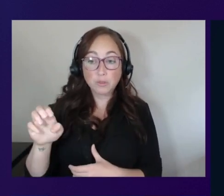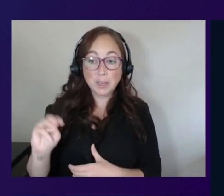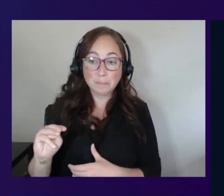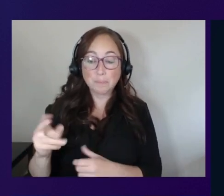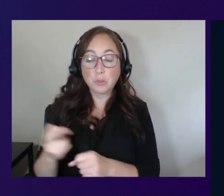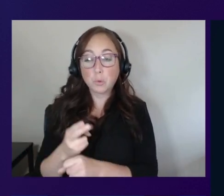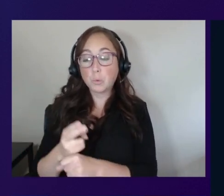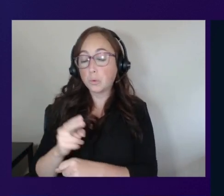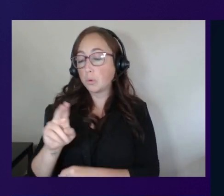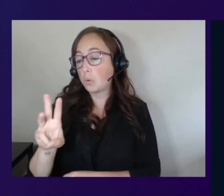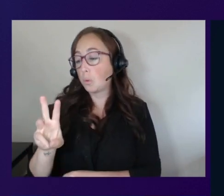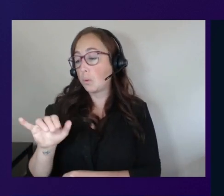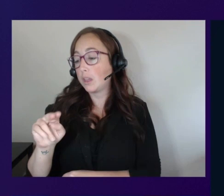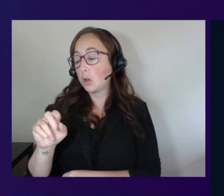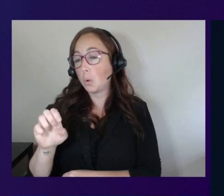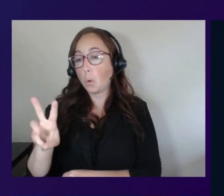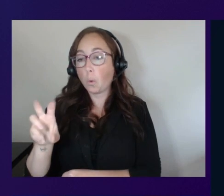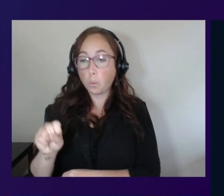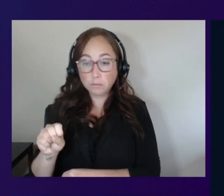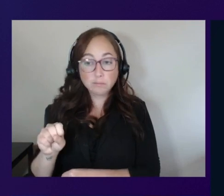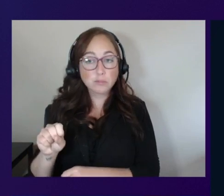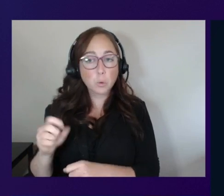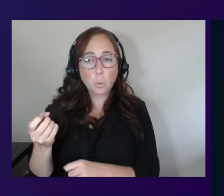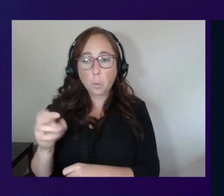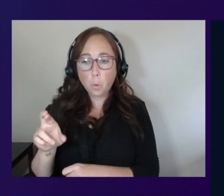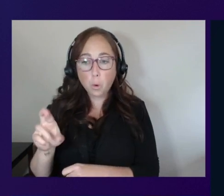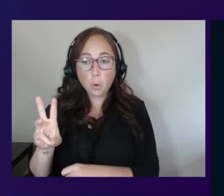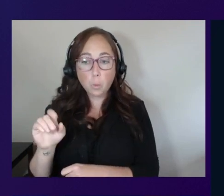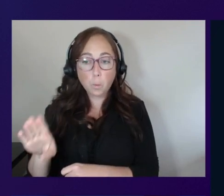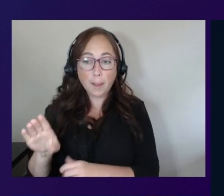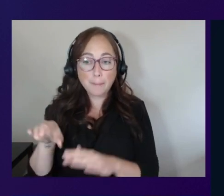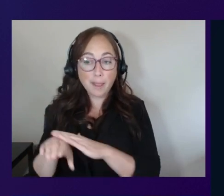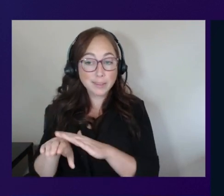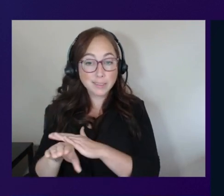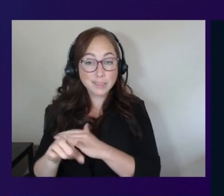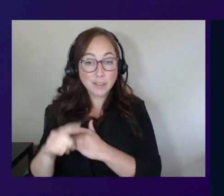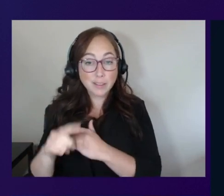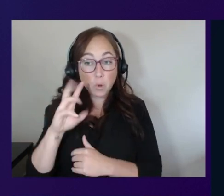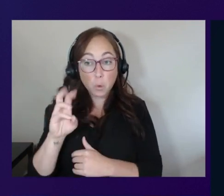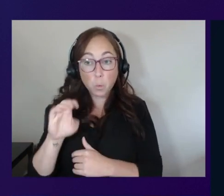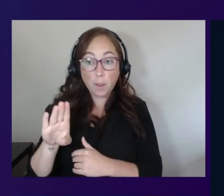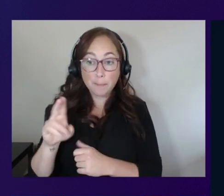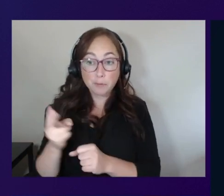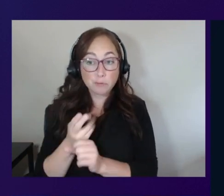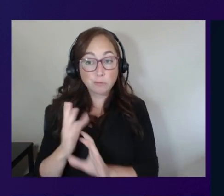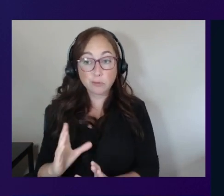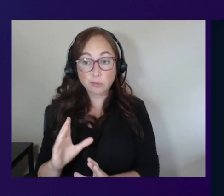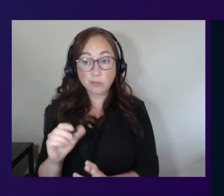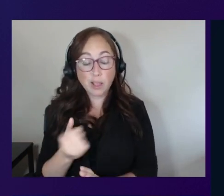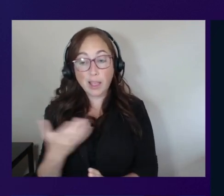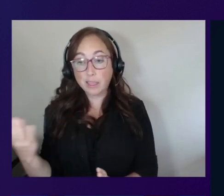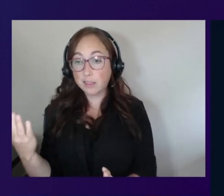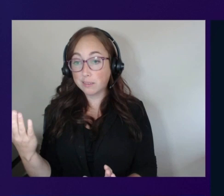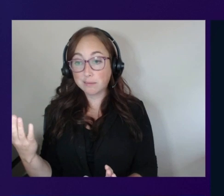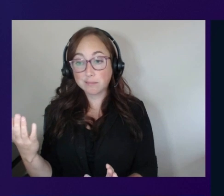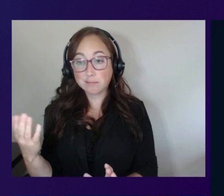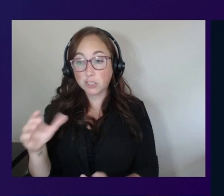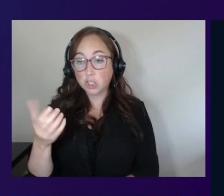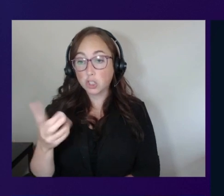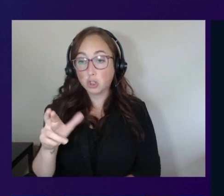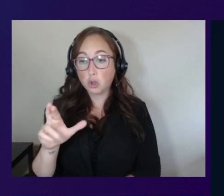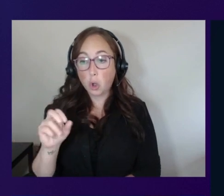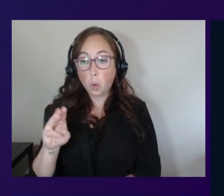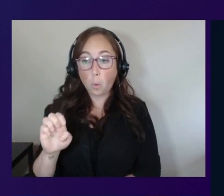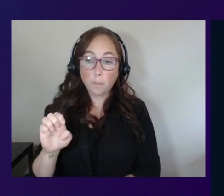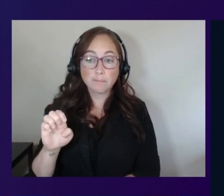well as the web access. And for workspaces web users, they can use anything that is Chrome compatible web